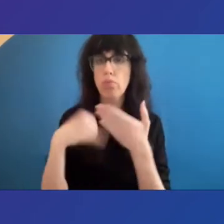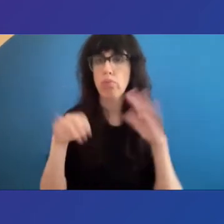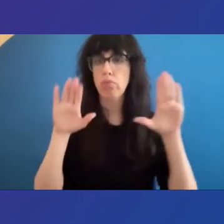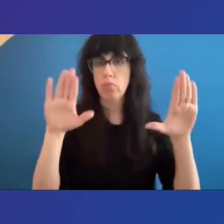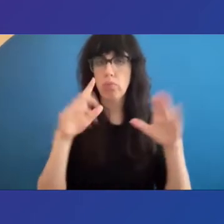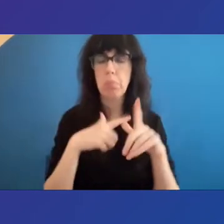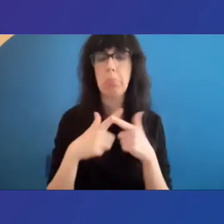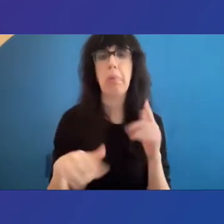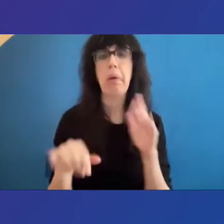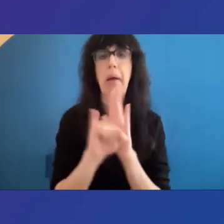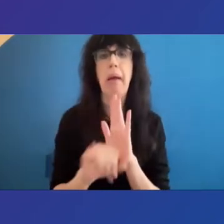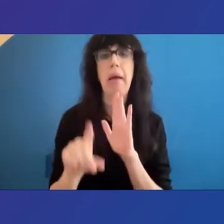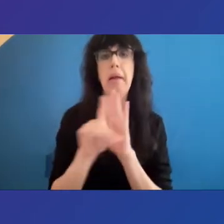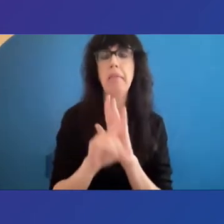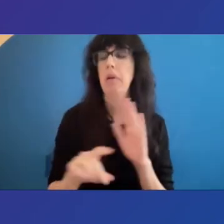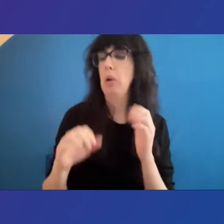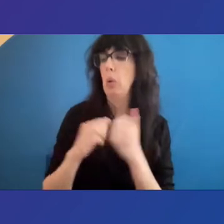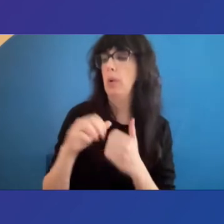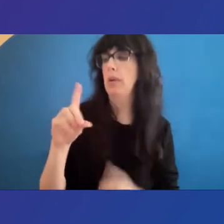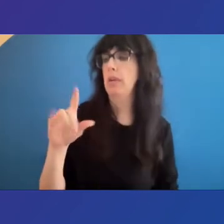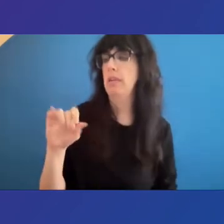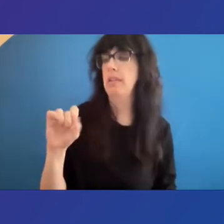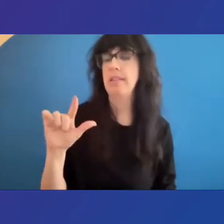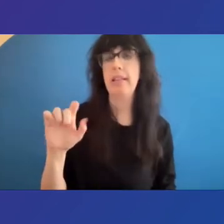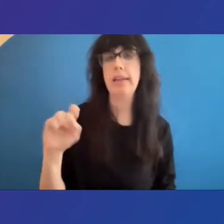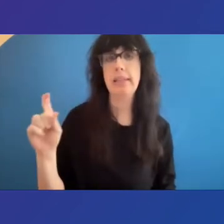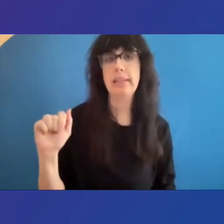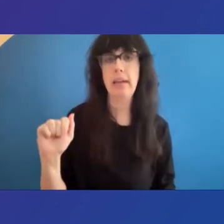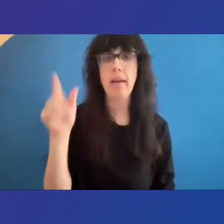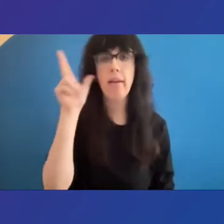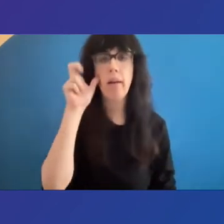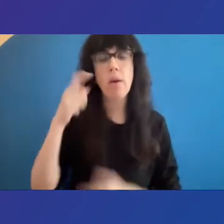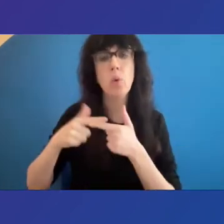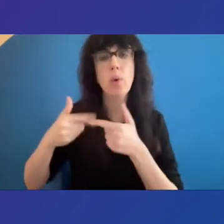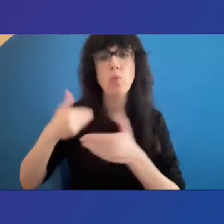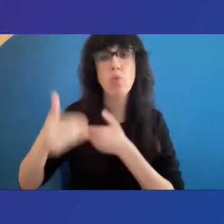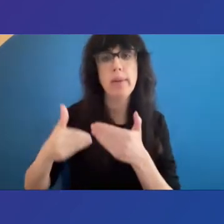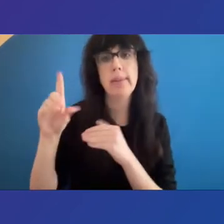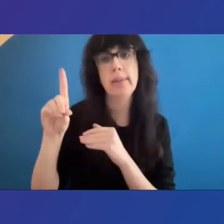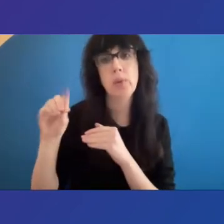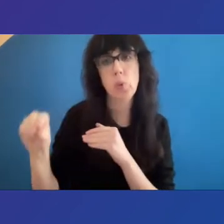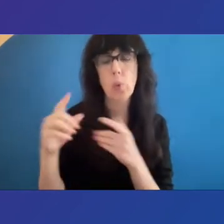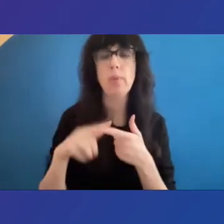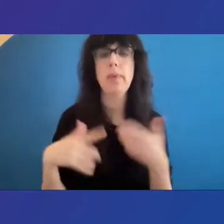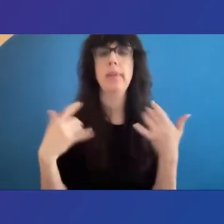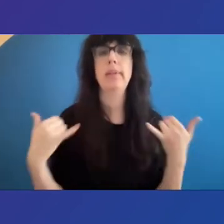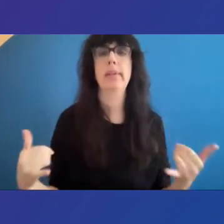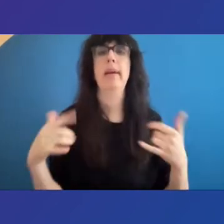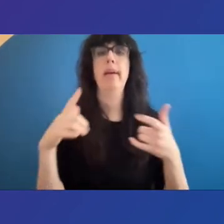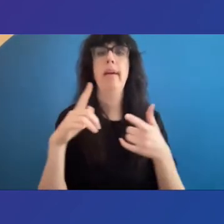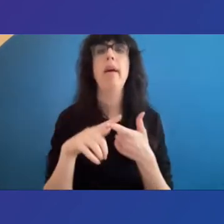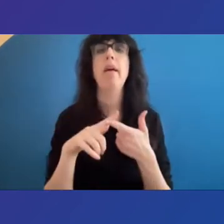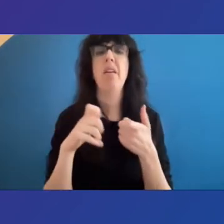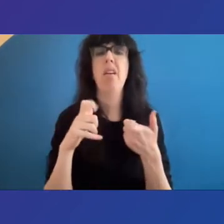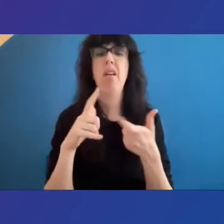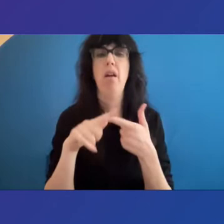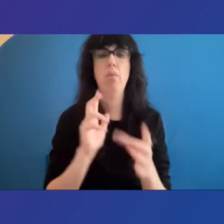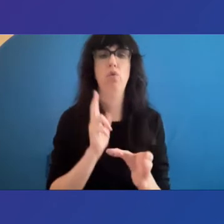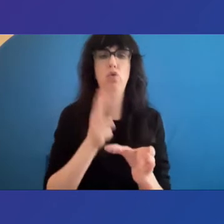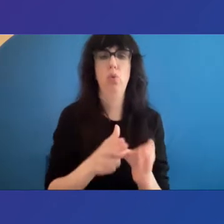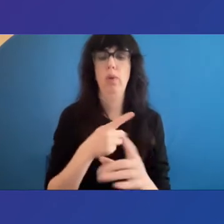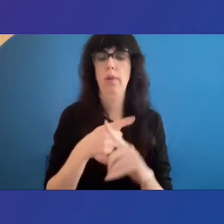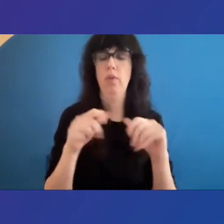identify as someone with dyslexia and auditory processing disorder, and today I am calling in from the land of the